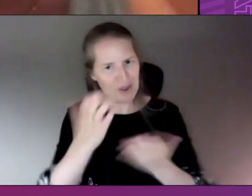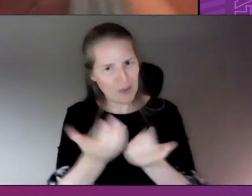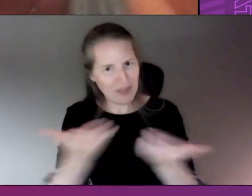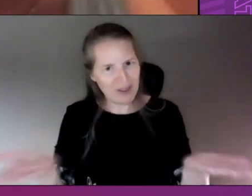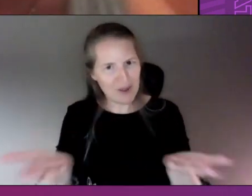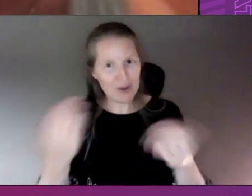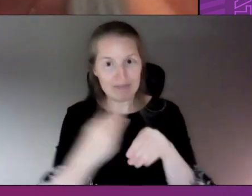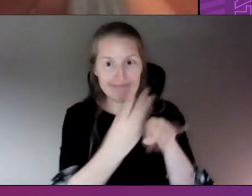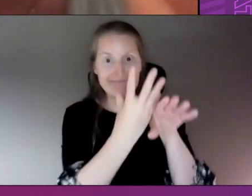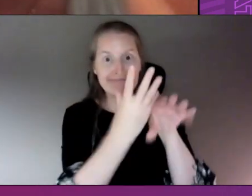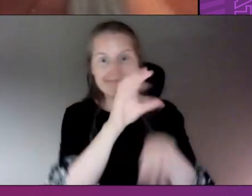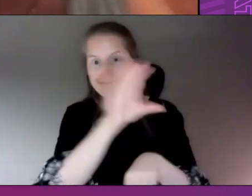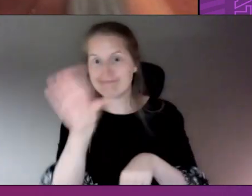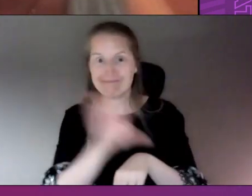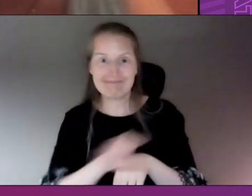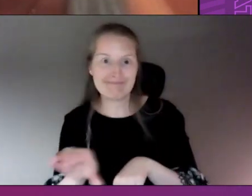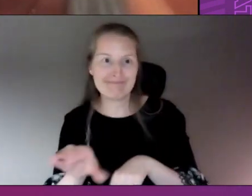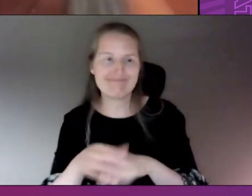space.